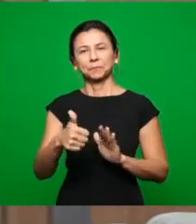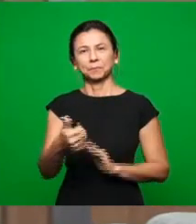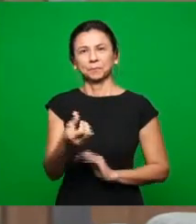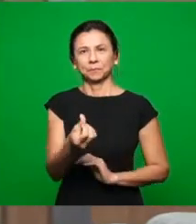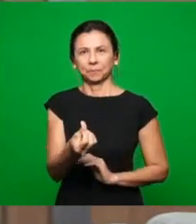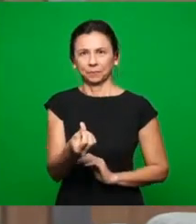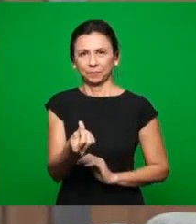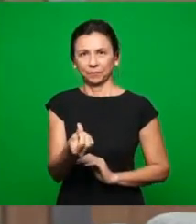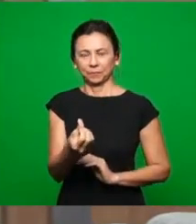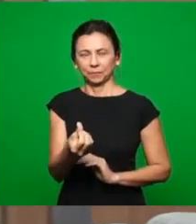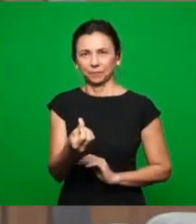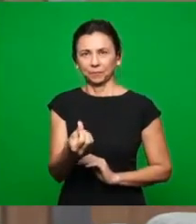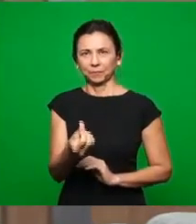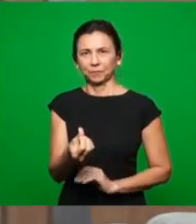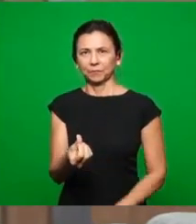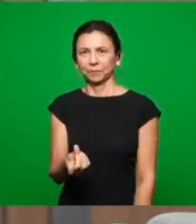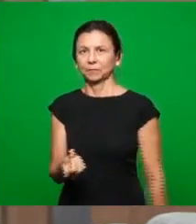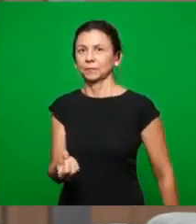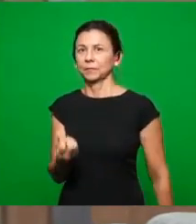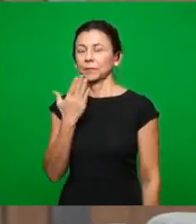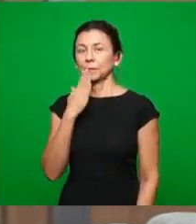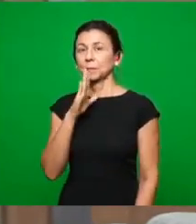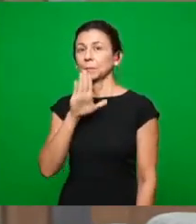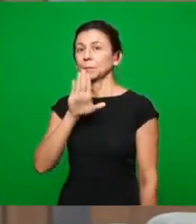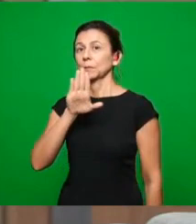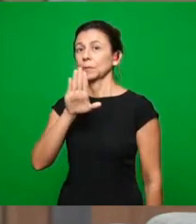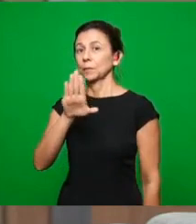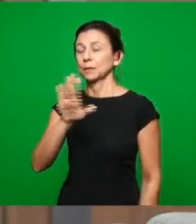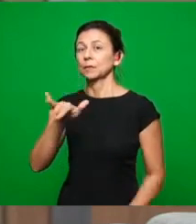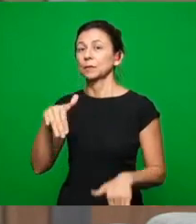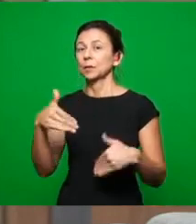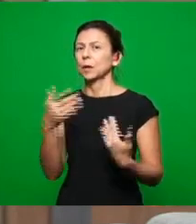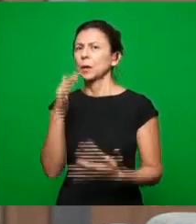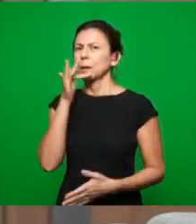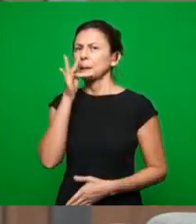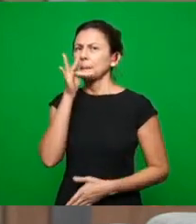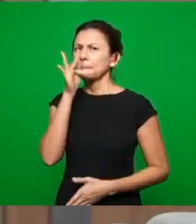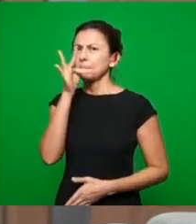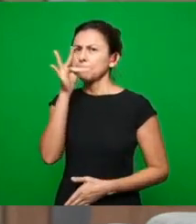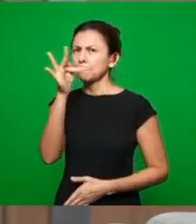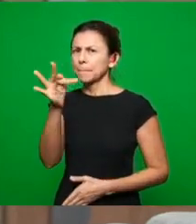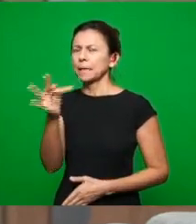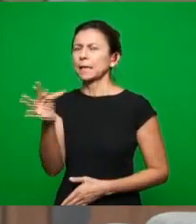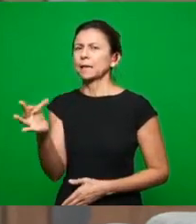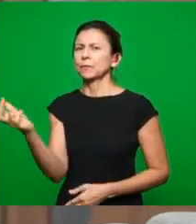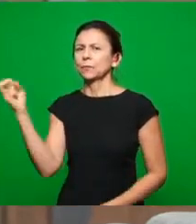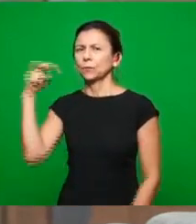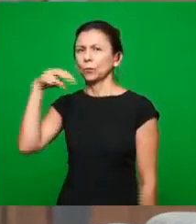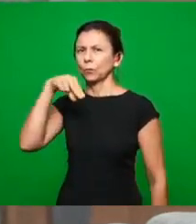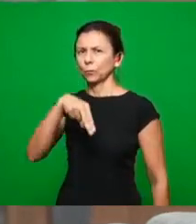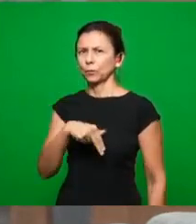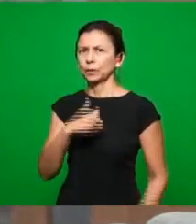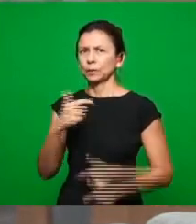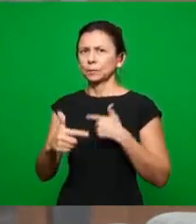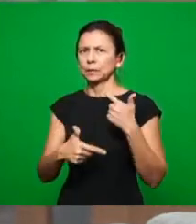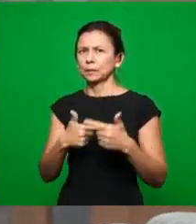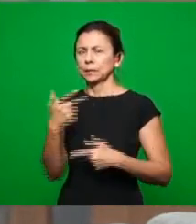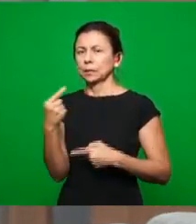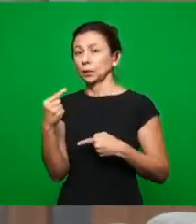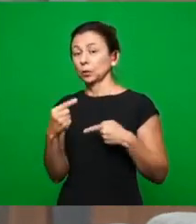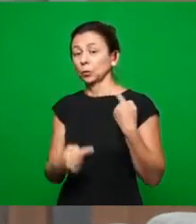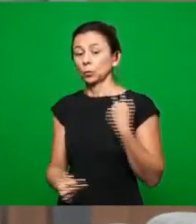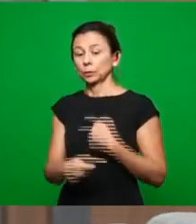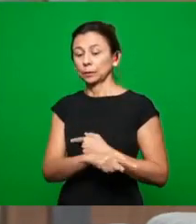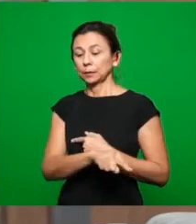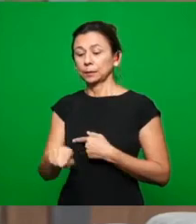verse 16. It says there, the promise of the word. Soon I will come and against them I will fight with the